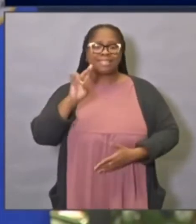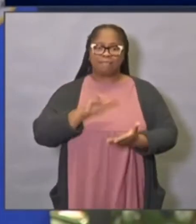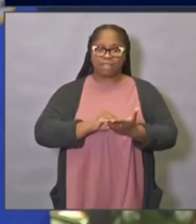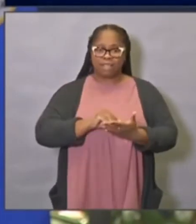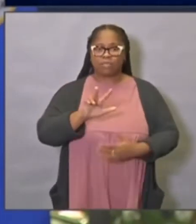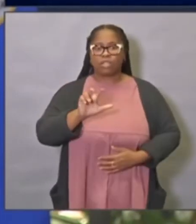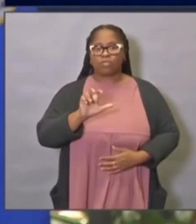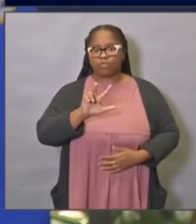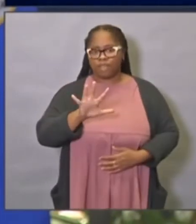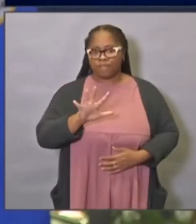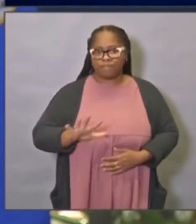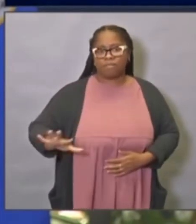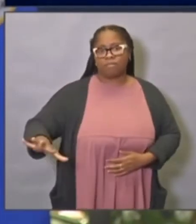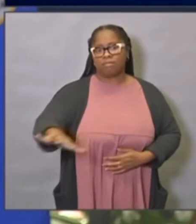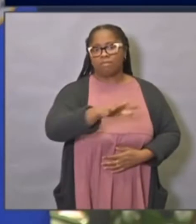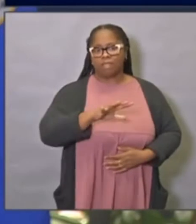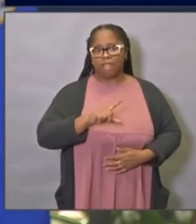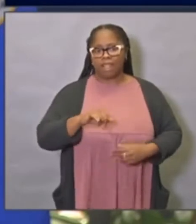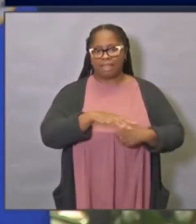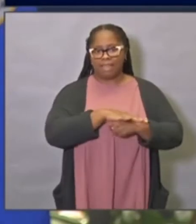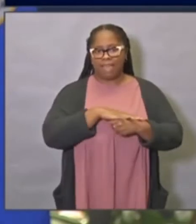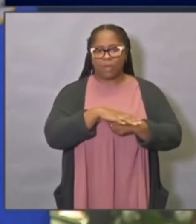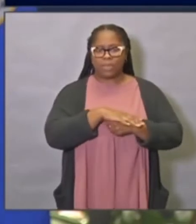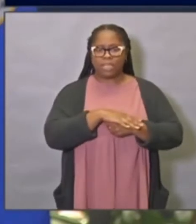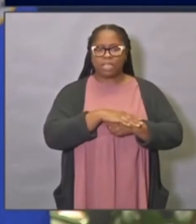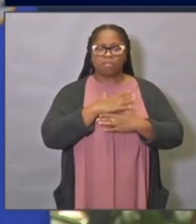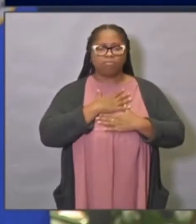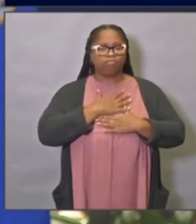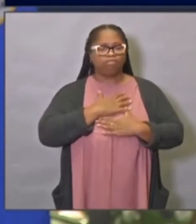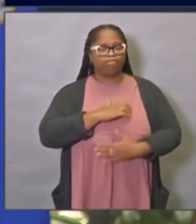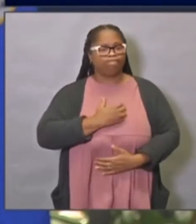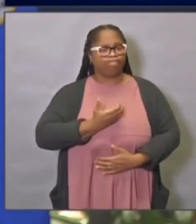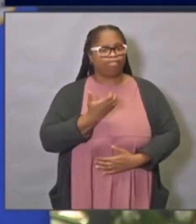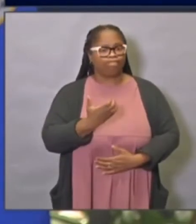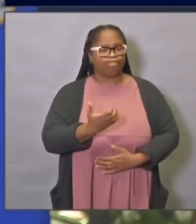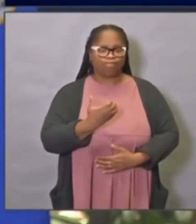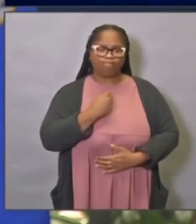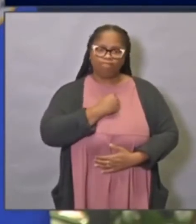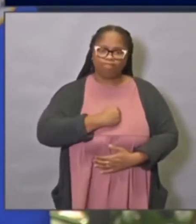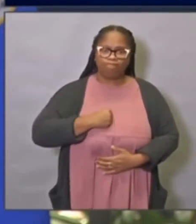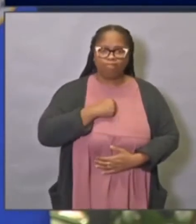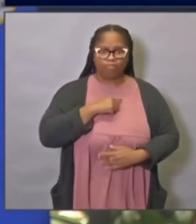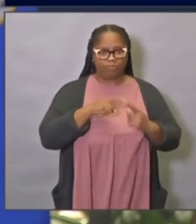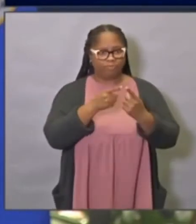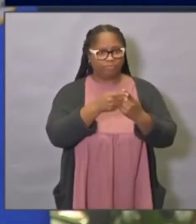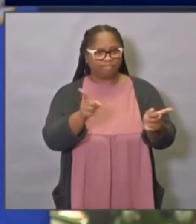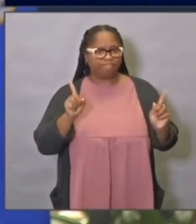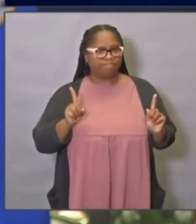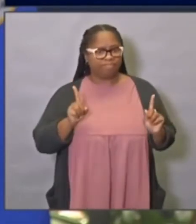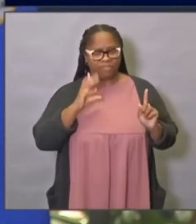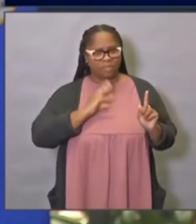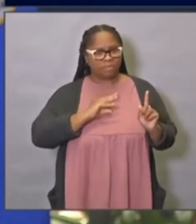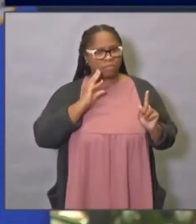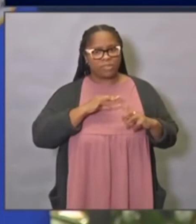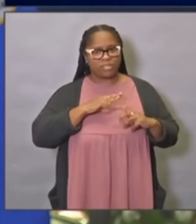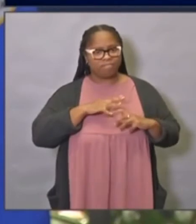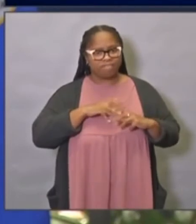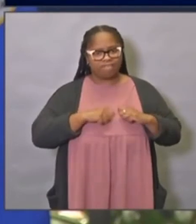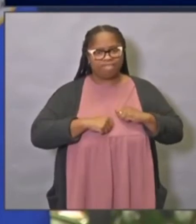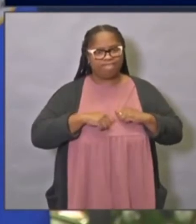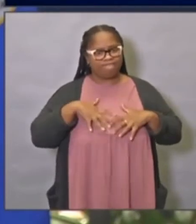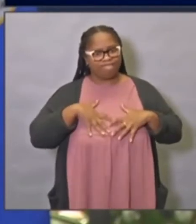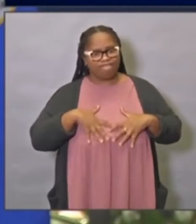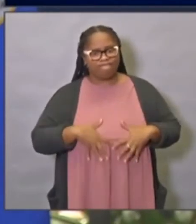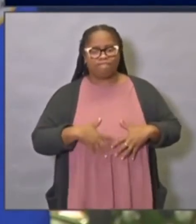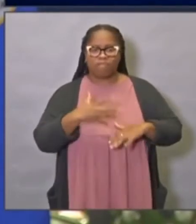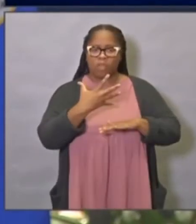7,335 across our county. Our deepest sympathies go out to everyone who is experiencing the sorrow of losing a